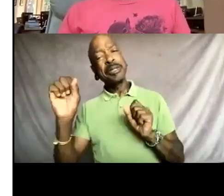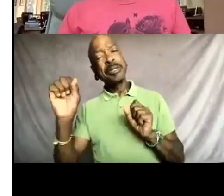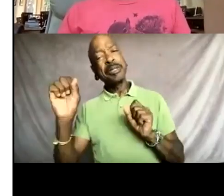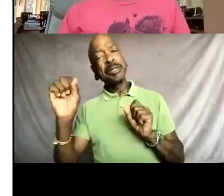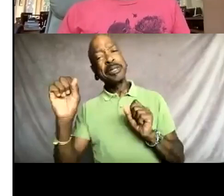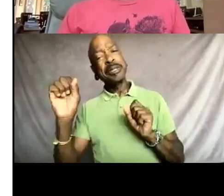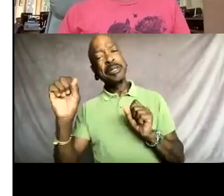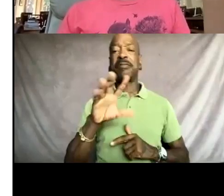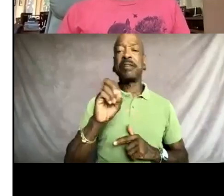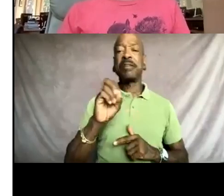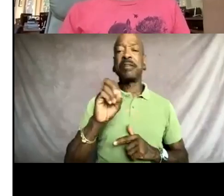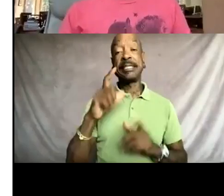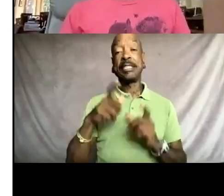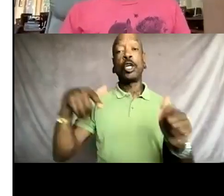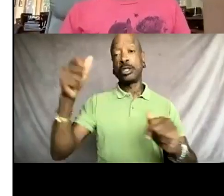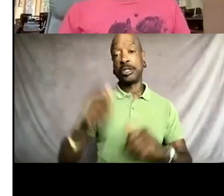the largest share of those.